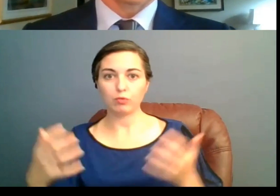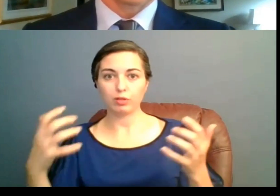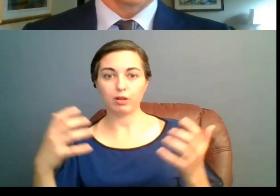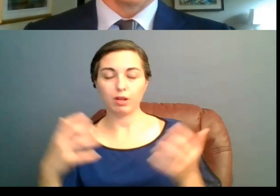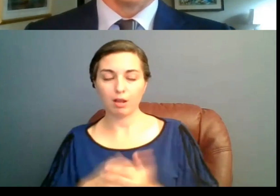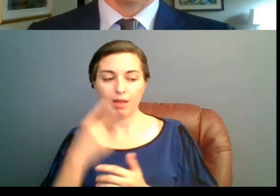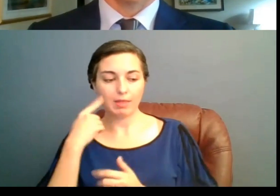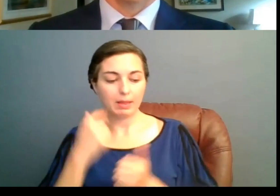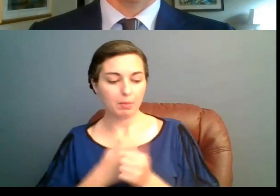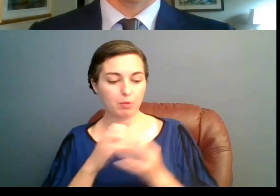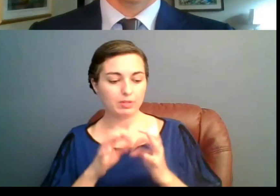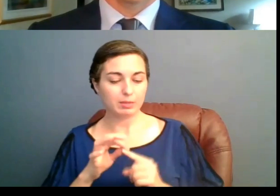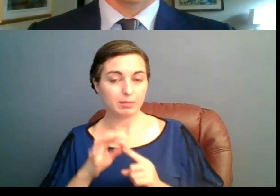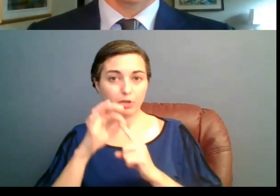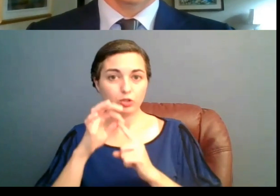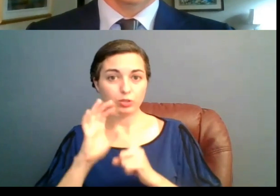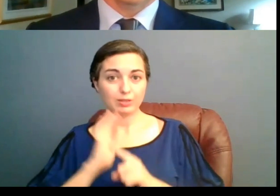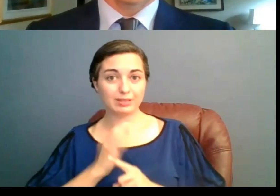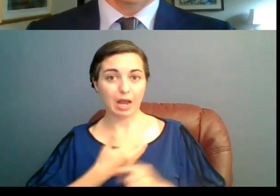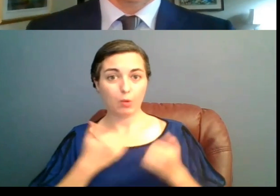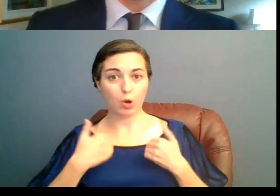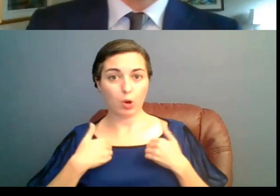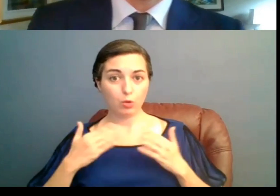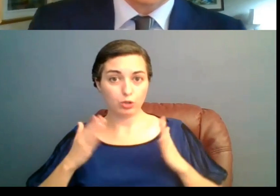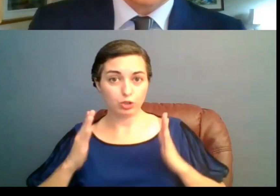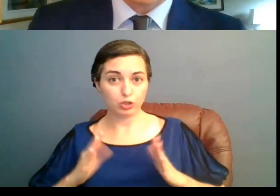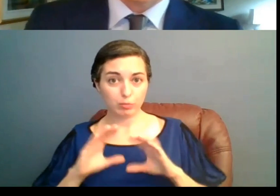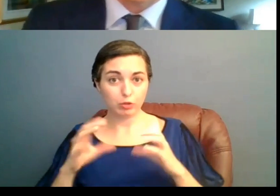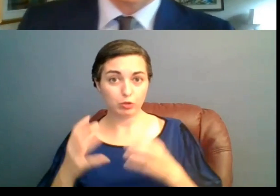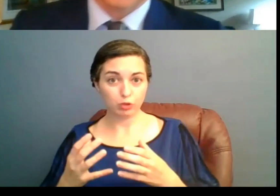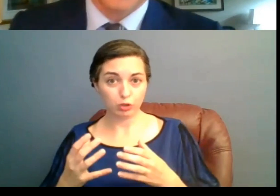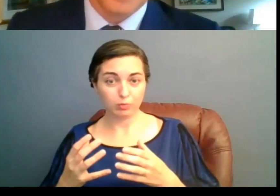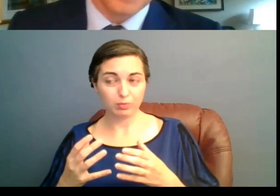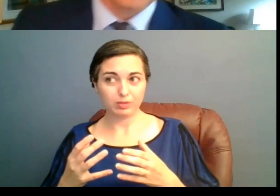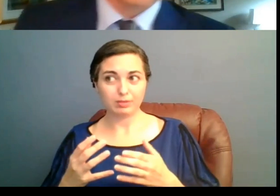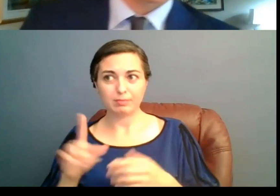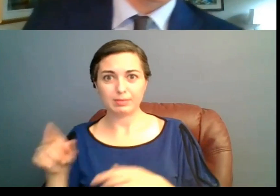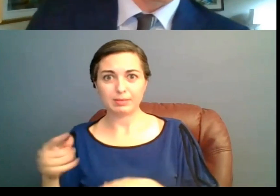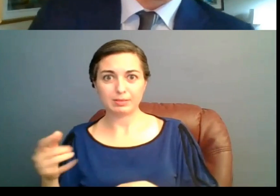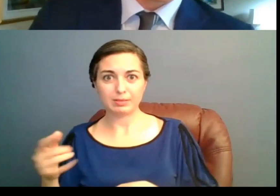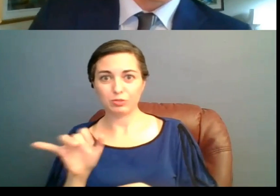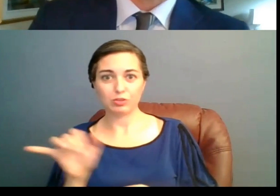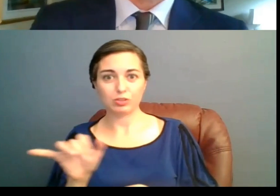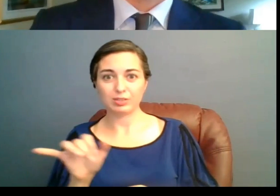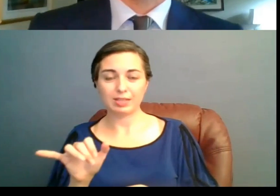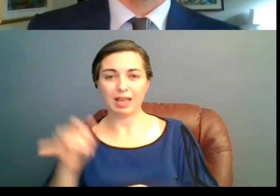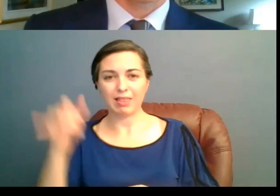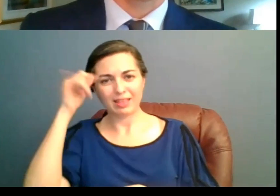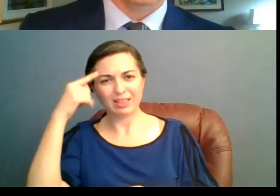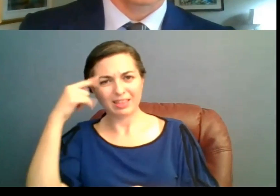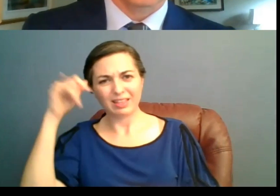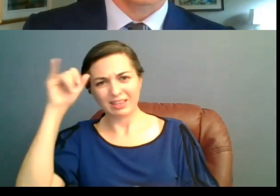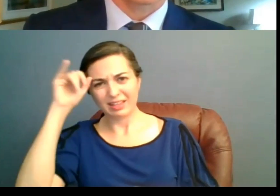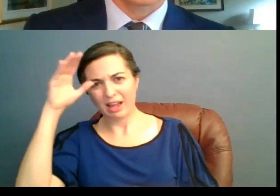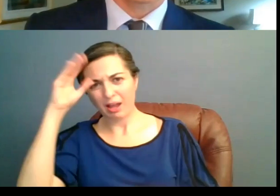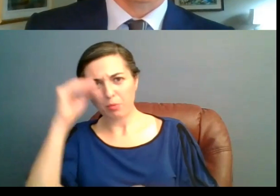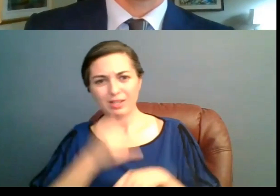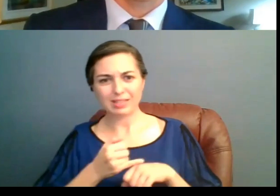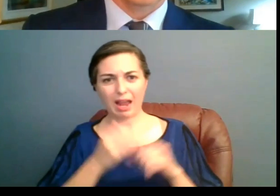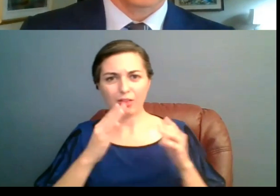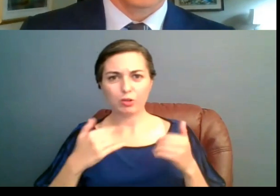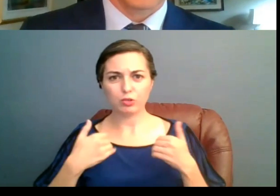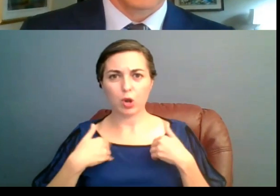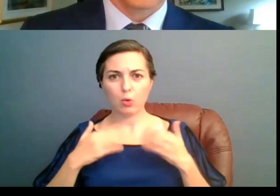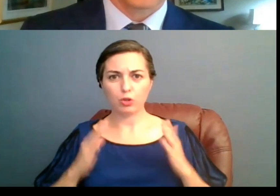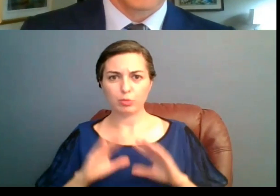is that our ownership group, who is probably just like, I would say the Cowboys and the Islanders ownership groups are probably the two most